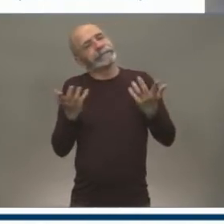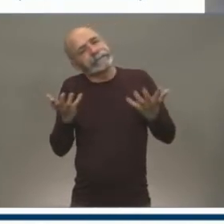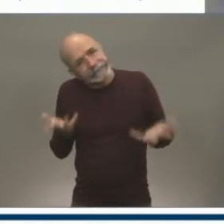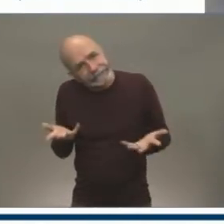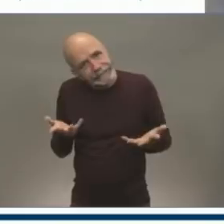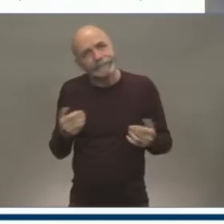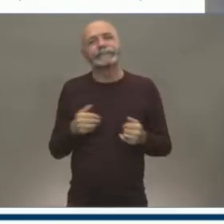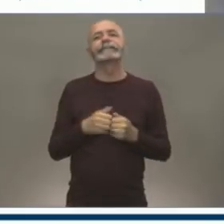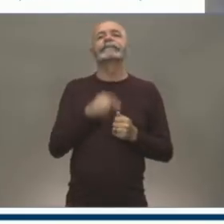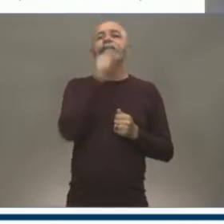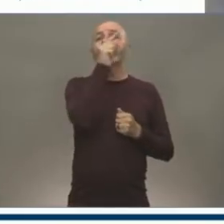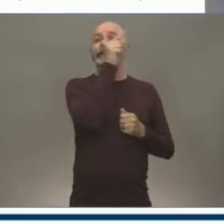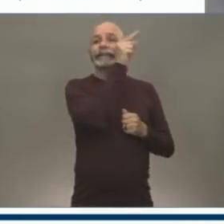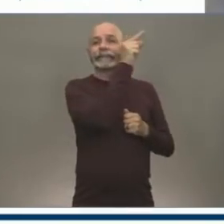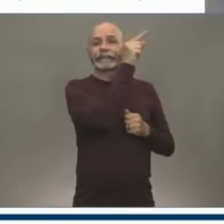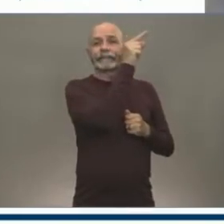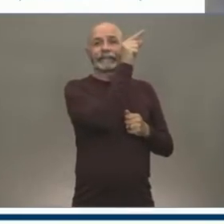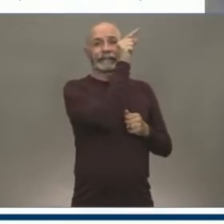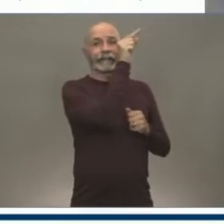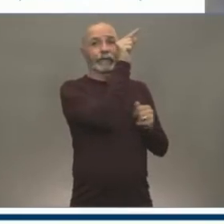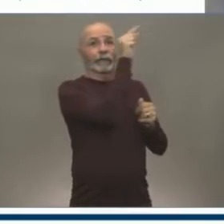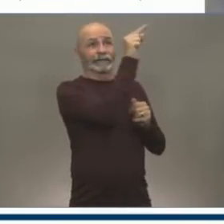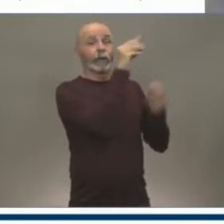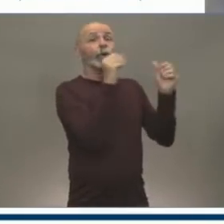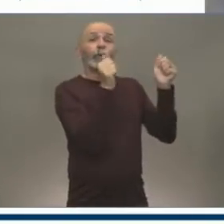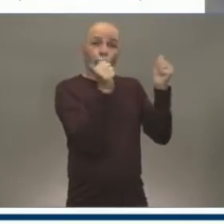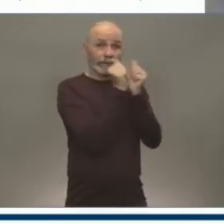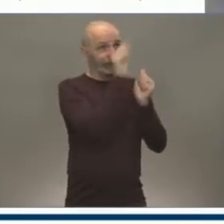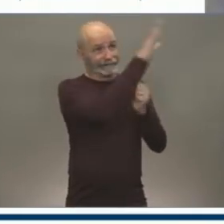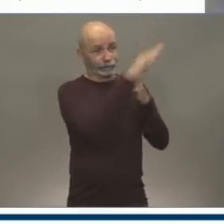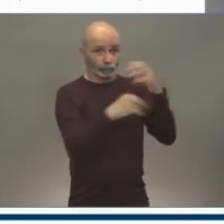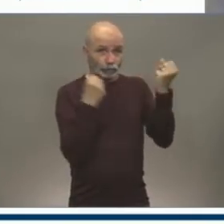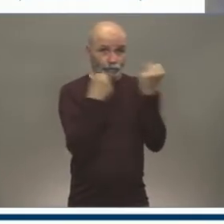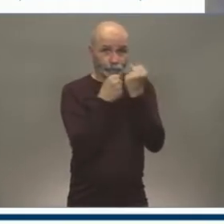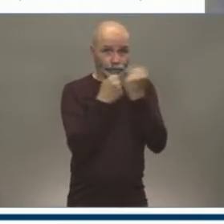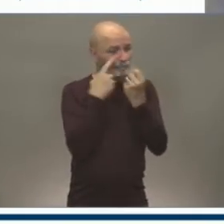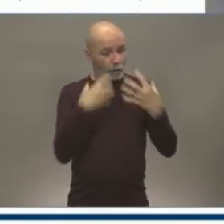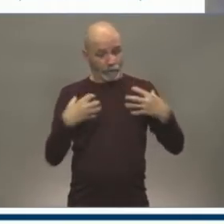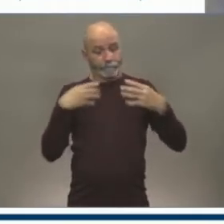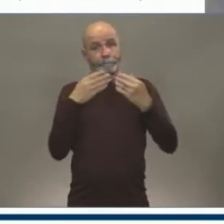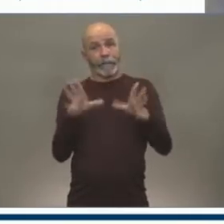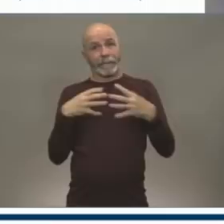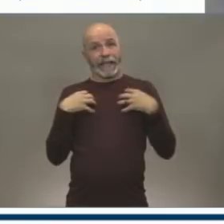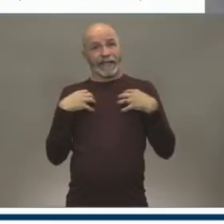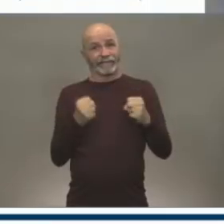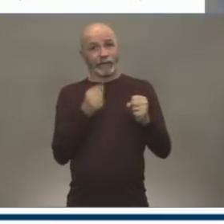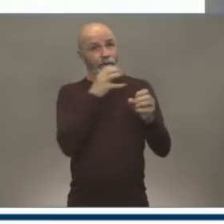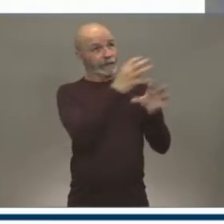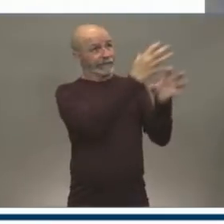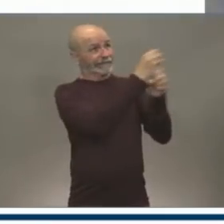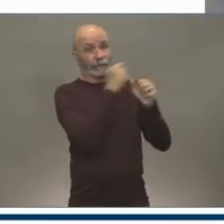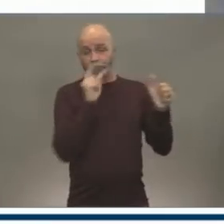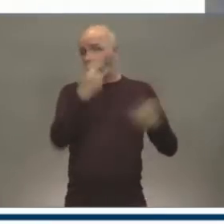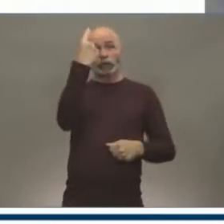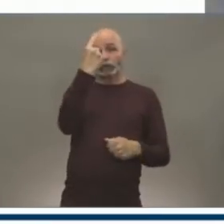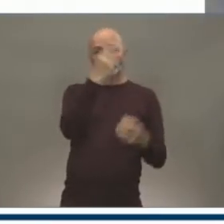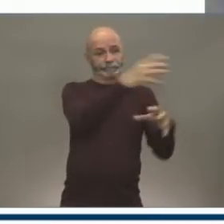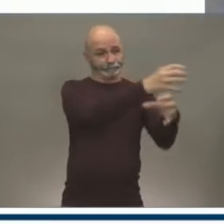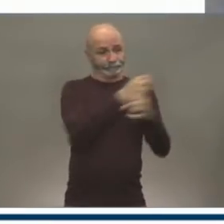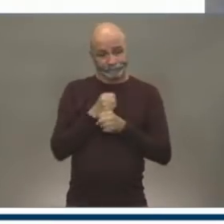support, obviously, of our public health officials across the country to prioritize who would get it first, and we, as provinces, would administer